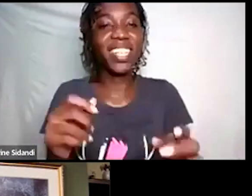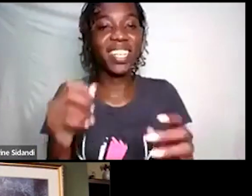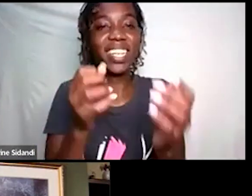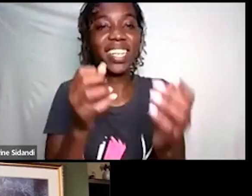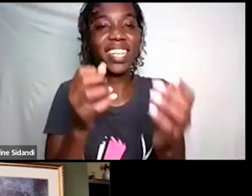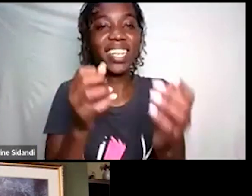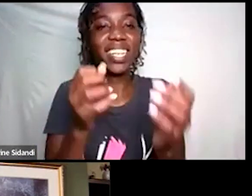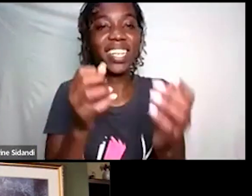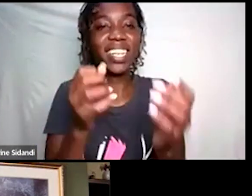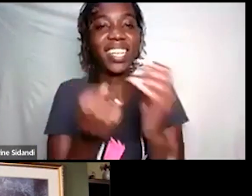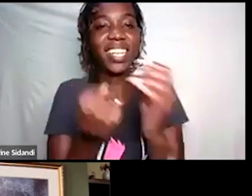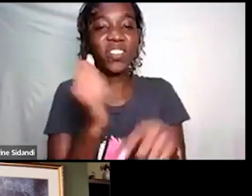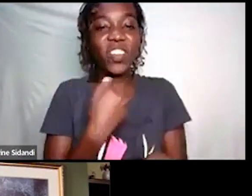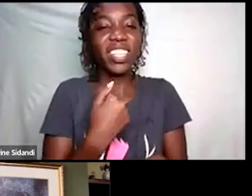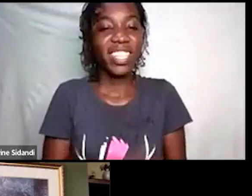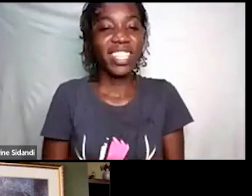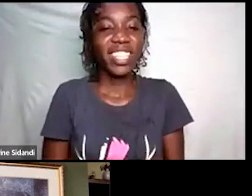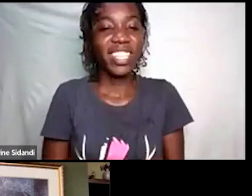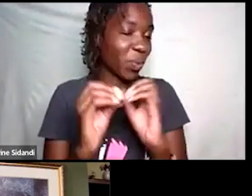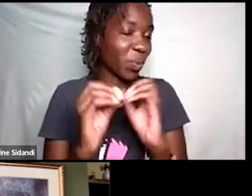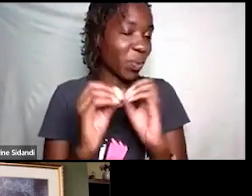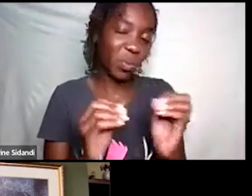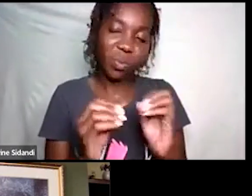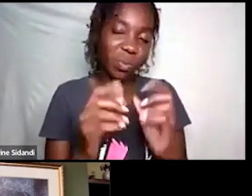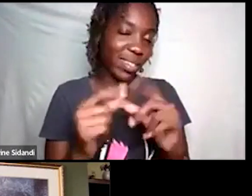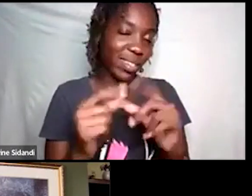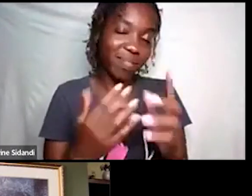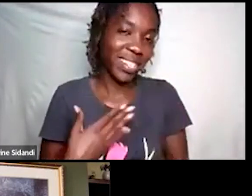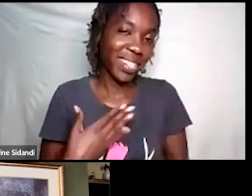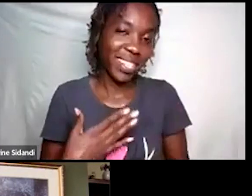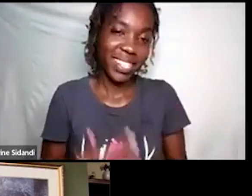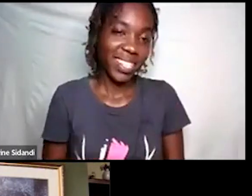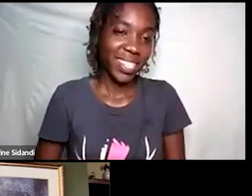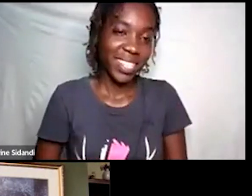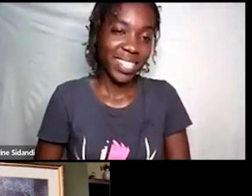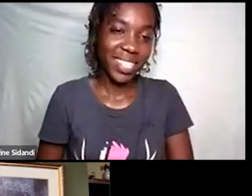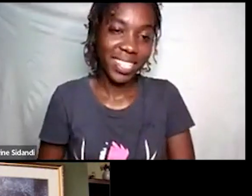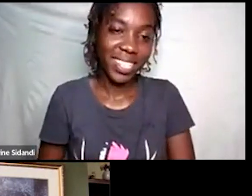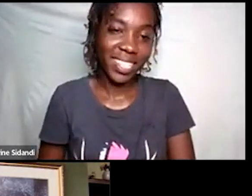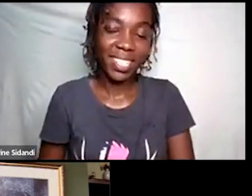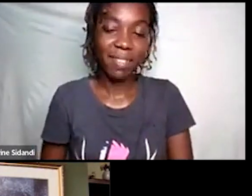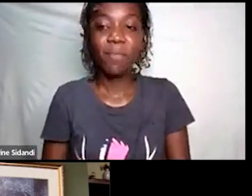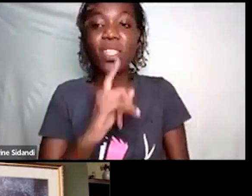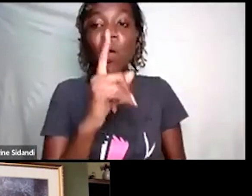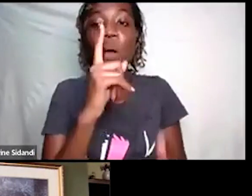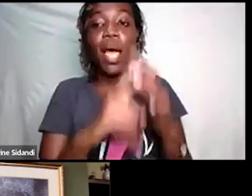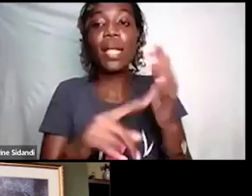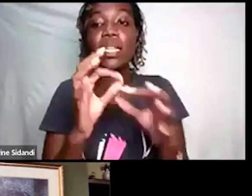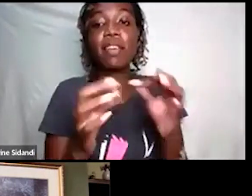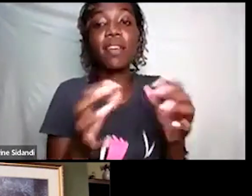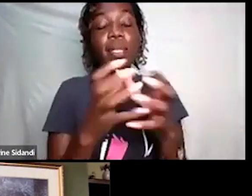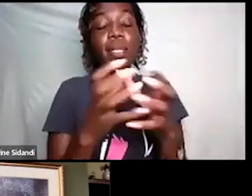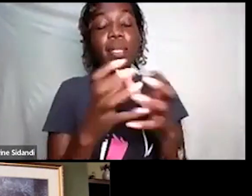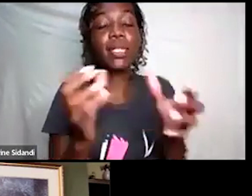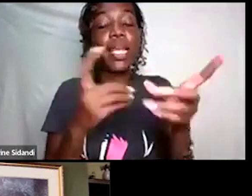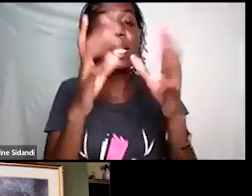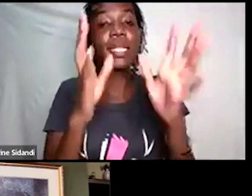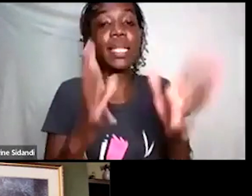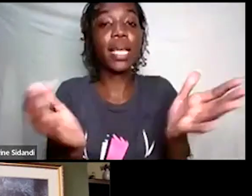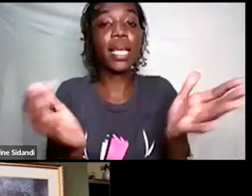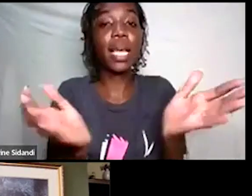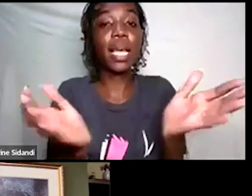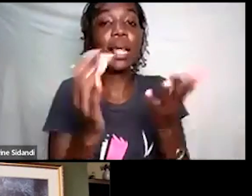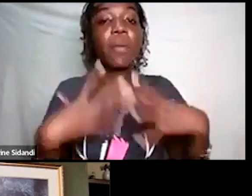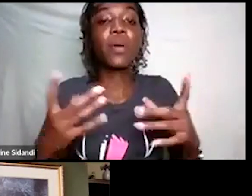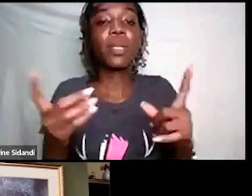Oh my word. Liz Nelima is saying, what if the company directors are the ones encouraging people to date? In my current